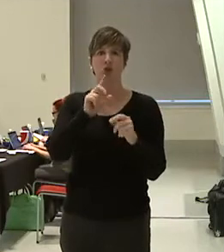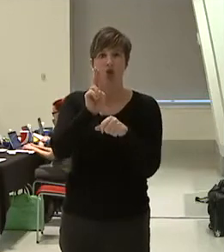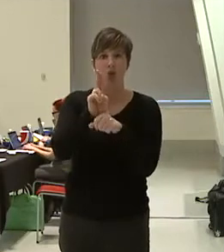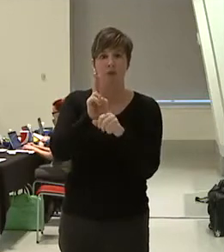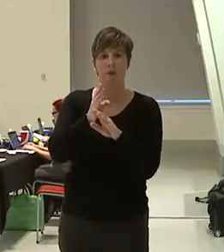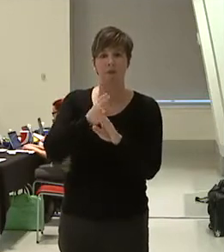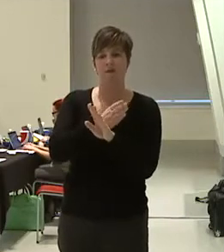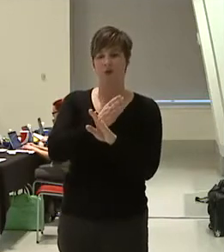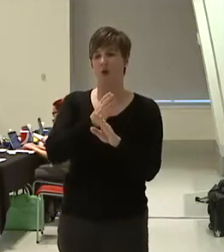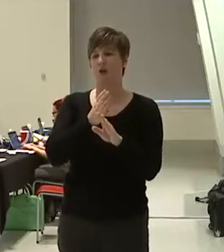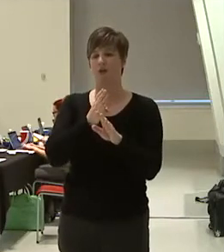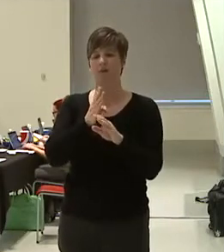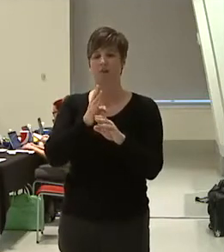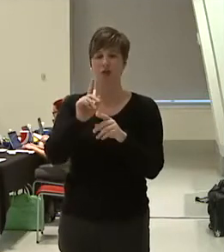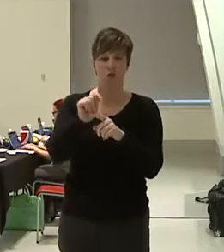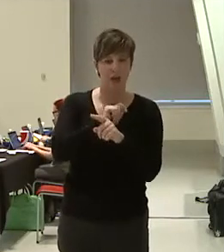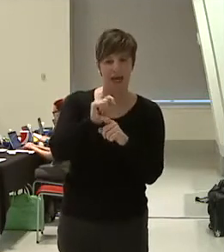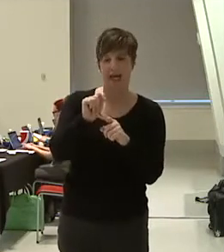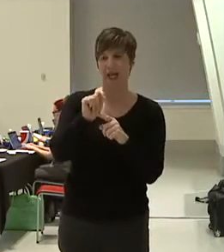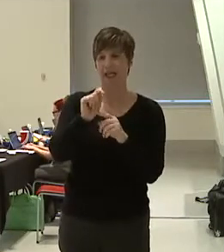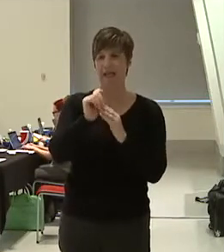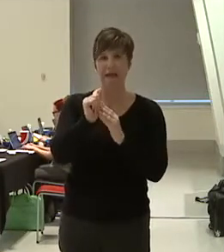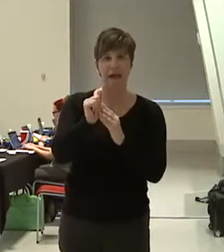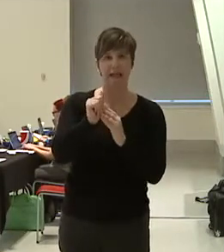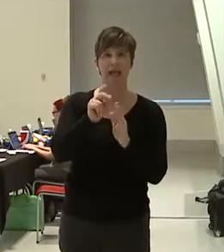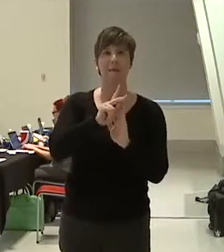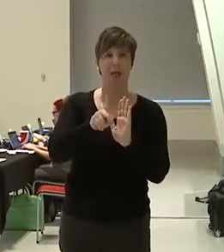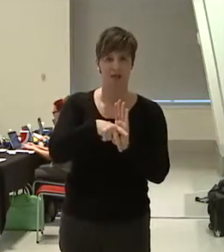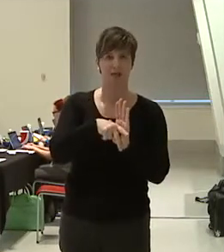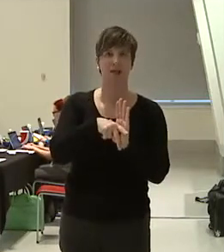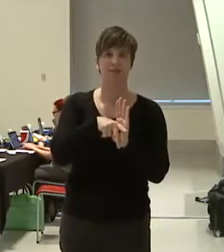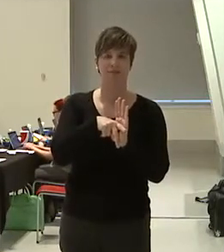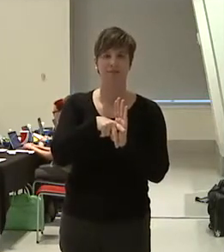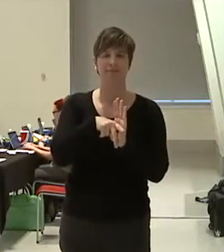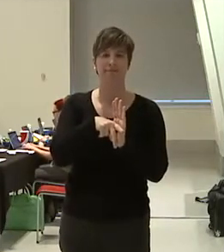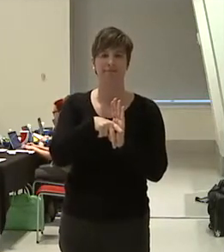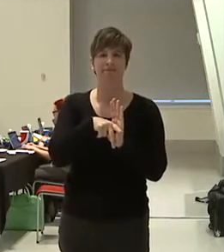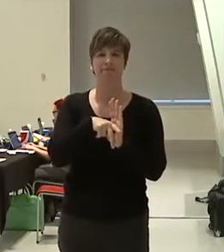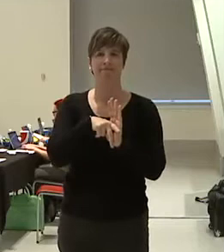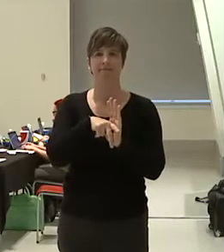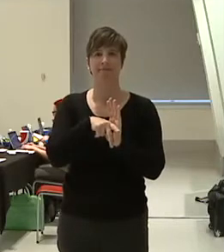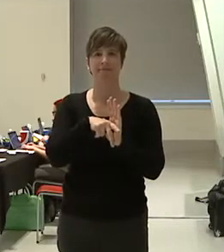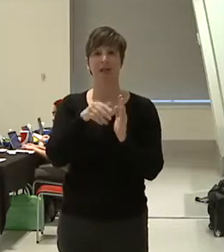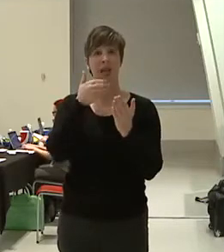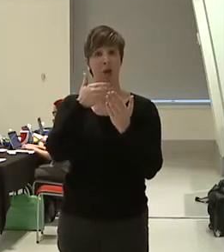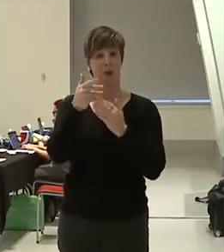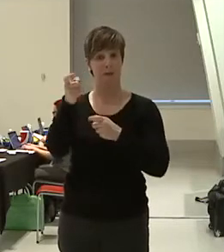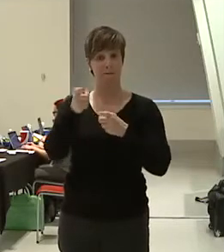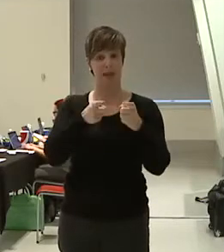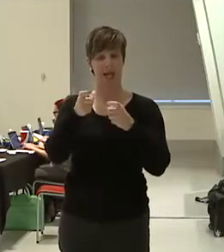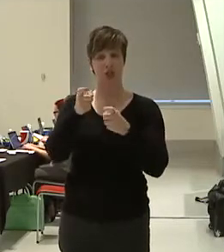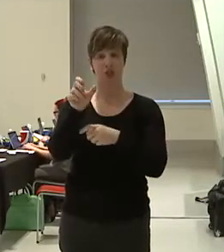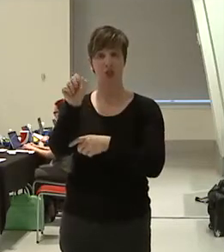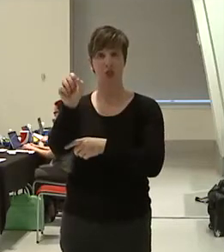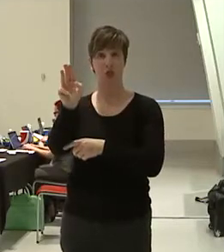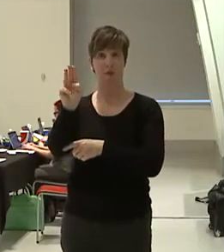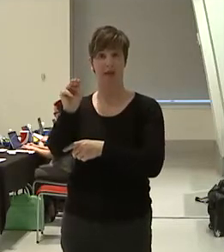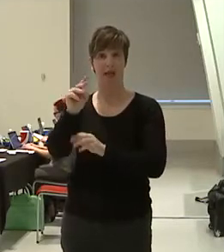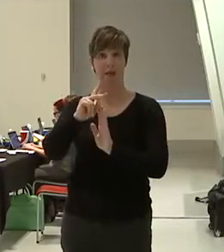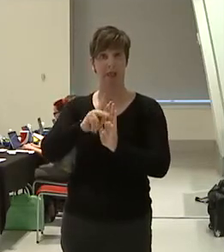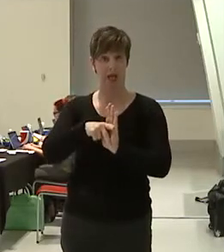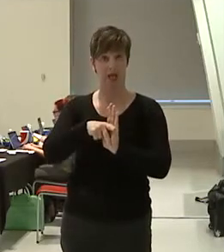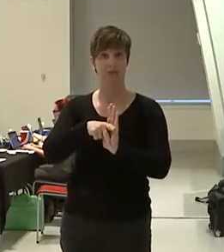training, proper guidance, and developing policy. In a well-managed social media plan, a media